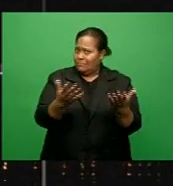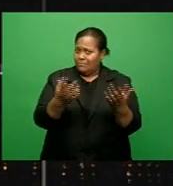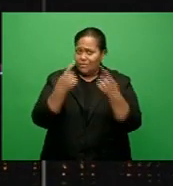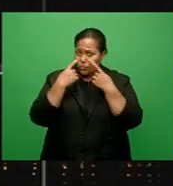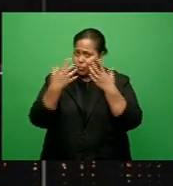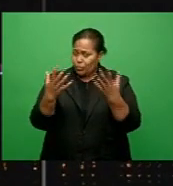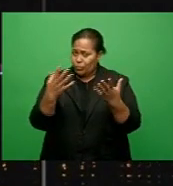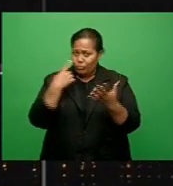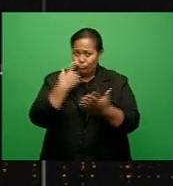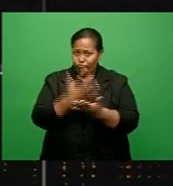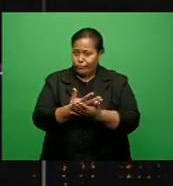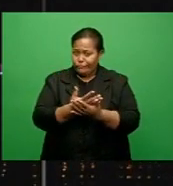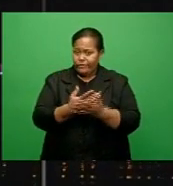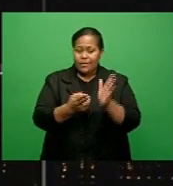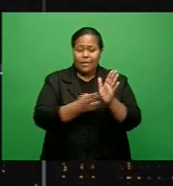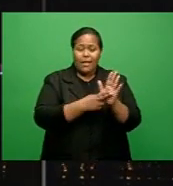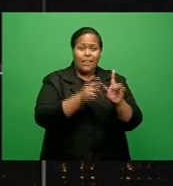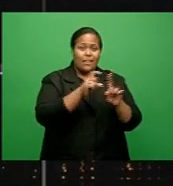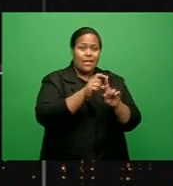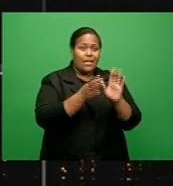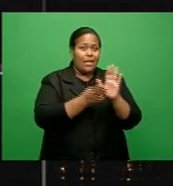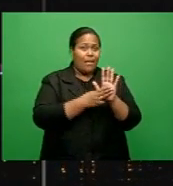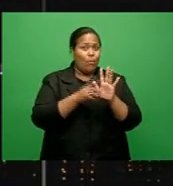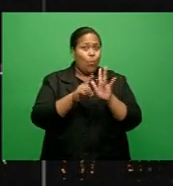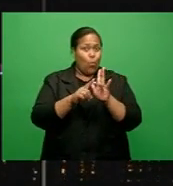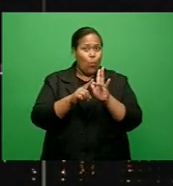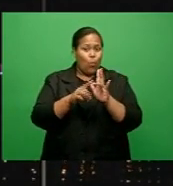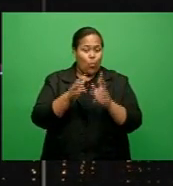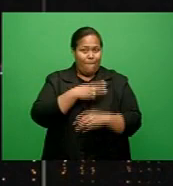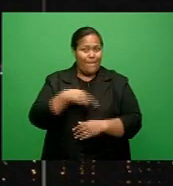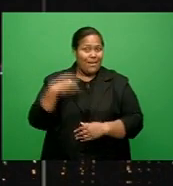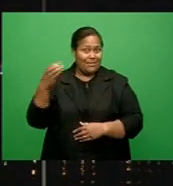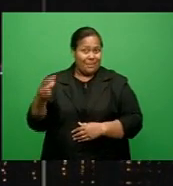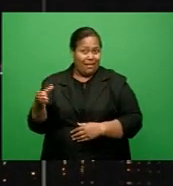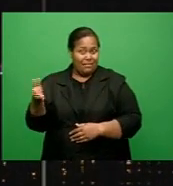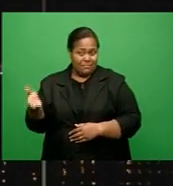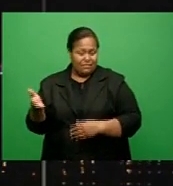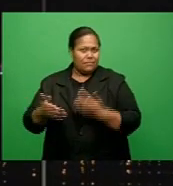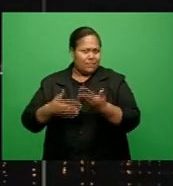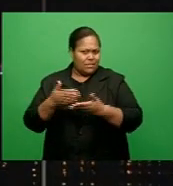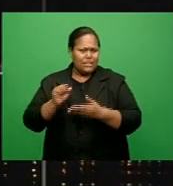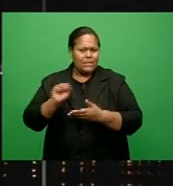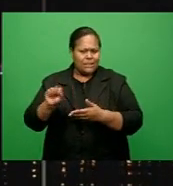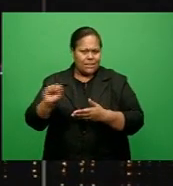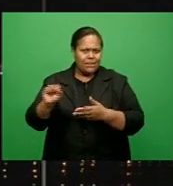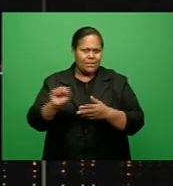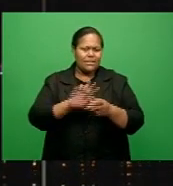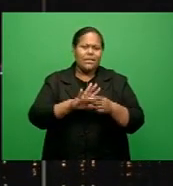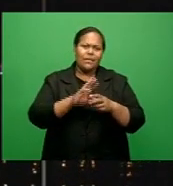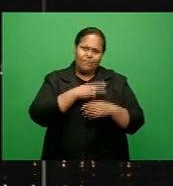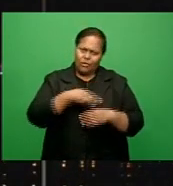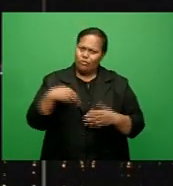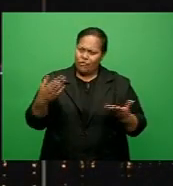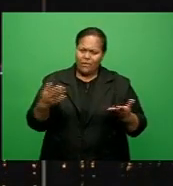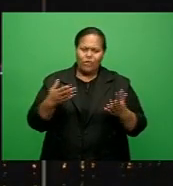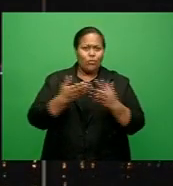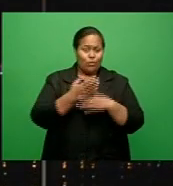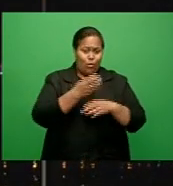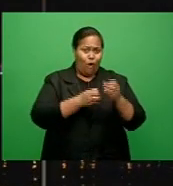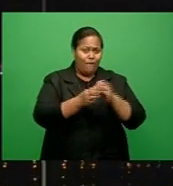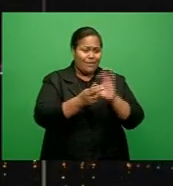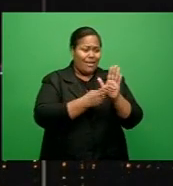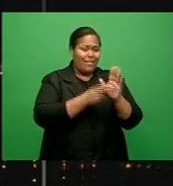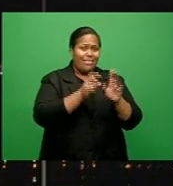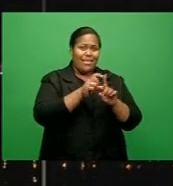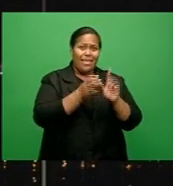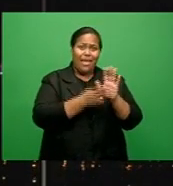National Disaster Management Minister Naitasiri Ratu. His ministry, through the Disaster Management Office, is committed to creating a strong